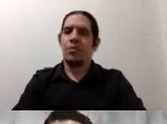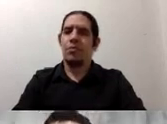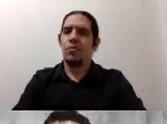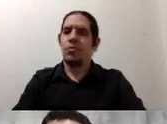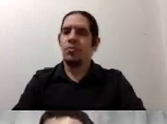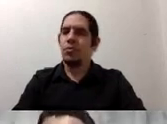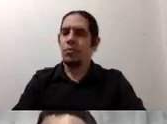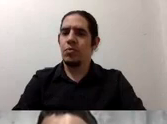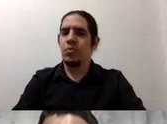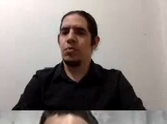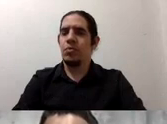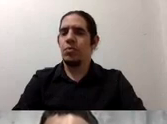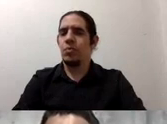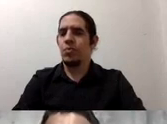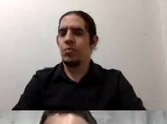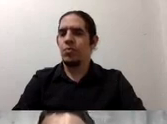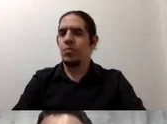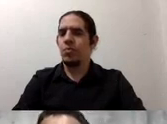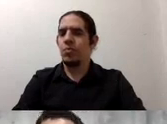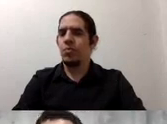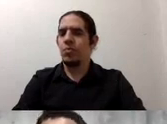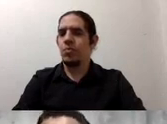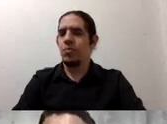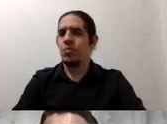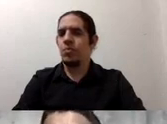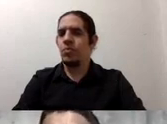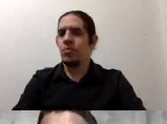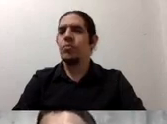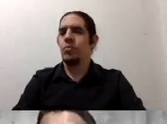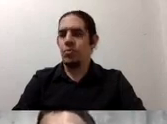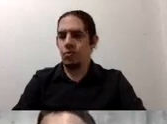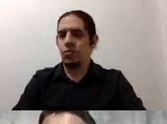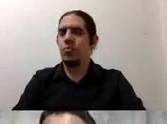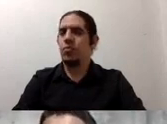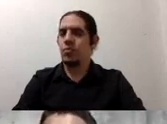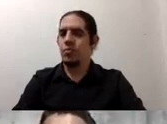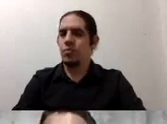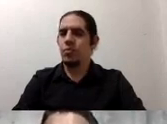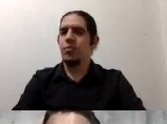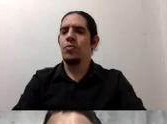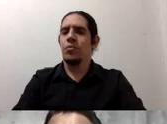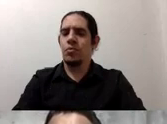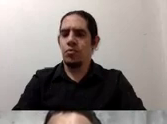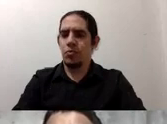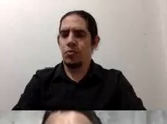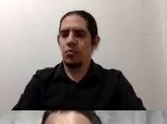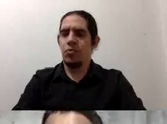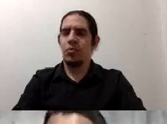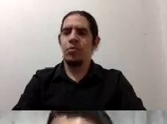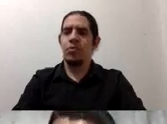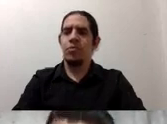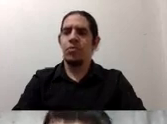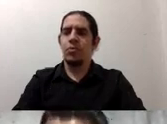Teaching non-standard English in Mexican classrooms, the topics that emerged from the data were highlighting exposure of non-standard